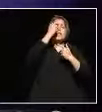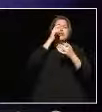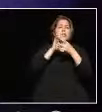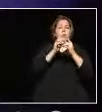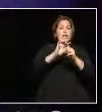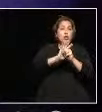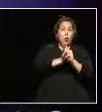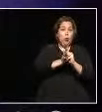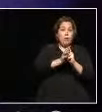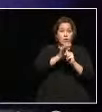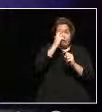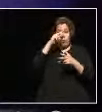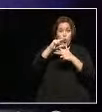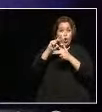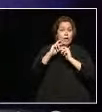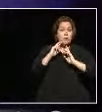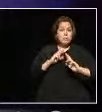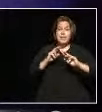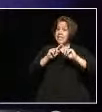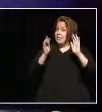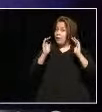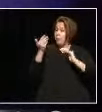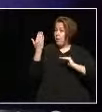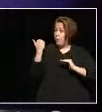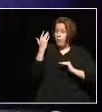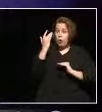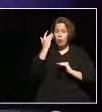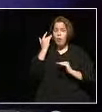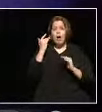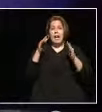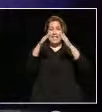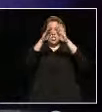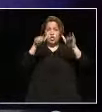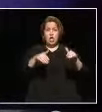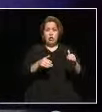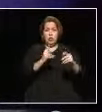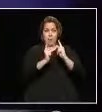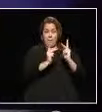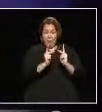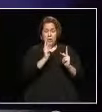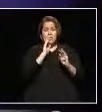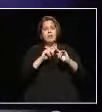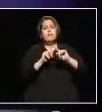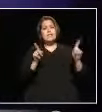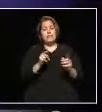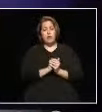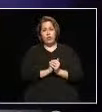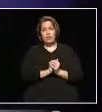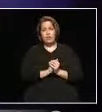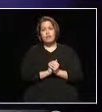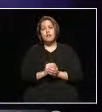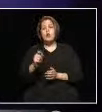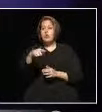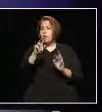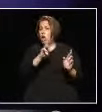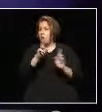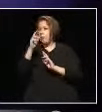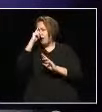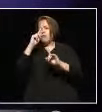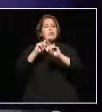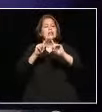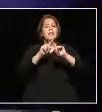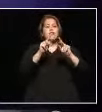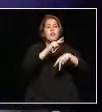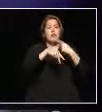a hurricane response that's different than before is obviously sheltering is going to be different. So they are prepared for different kinds